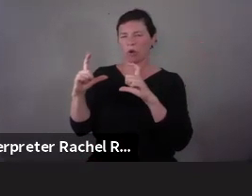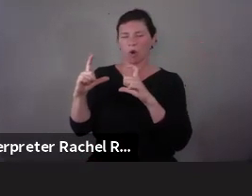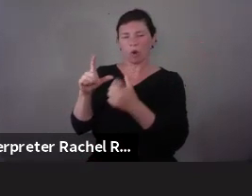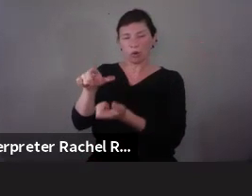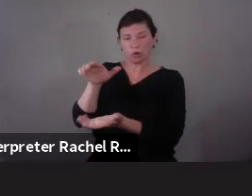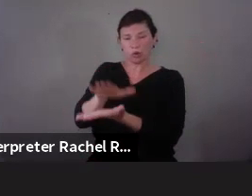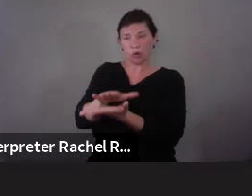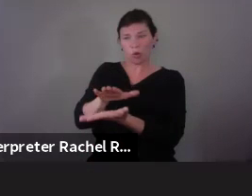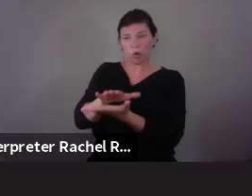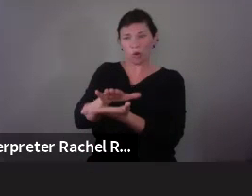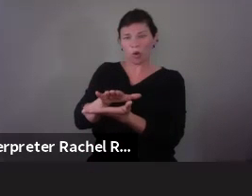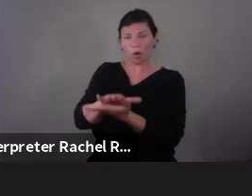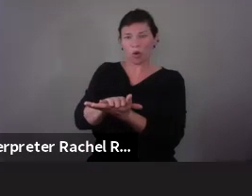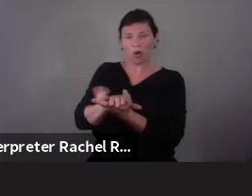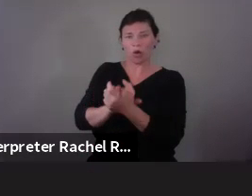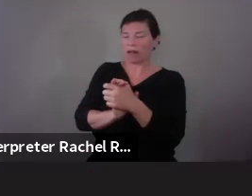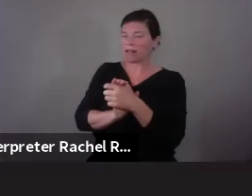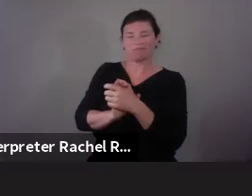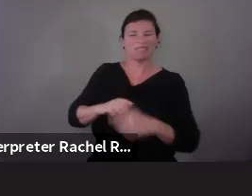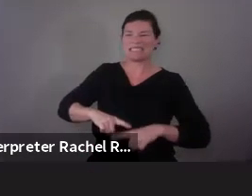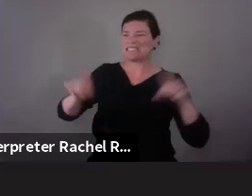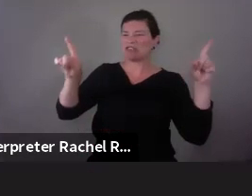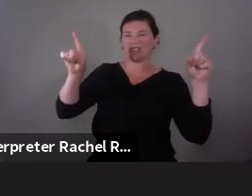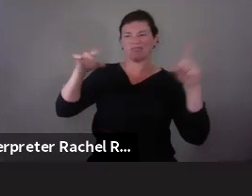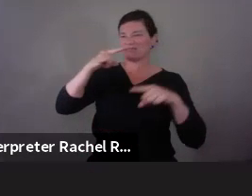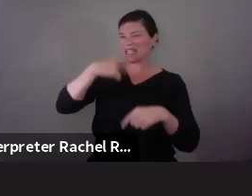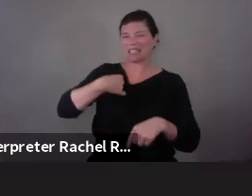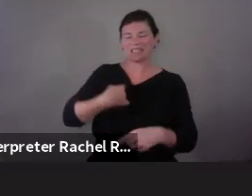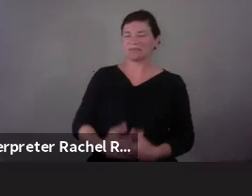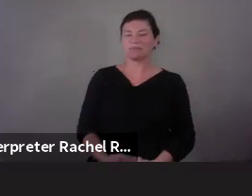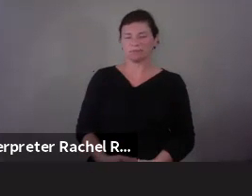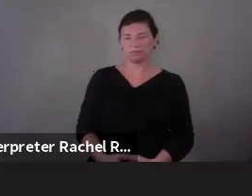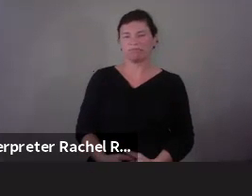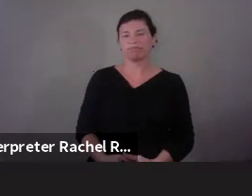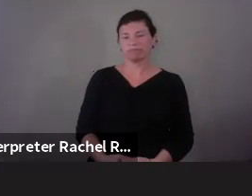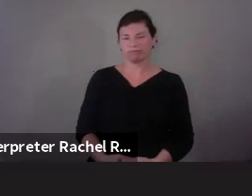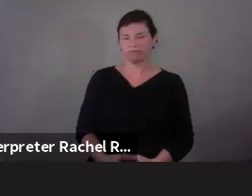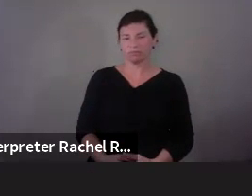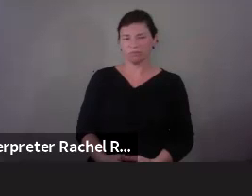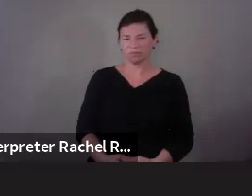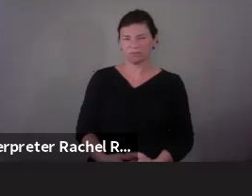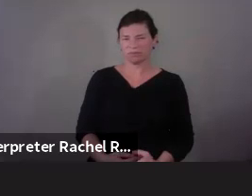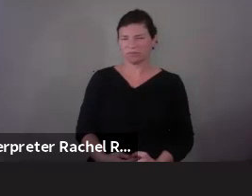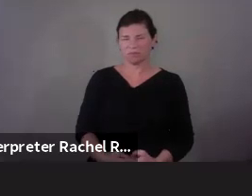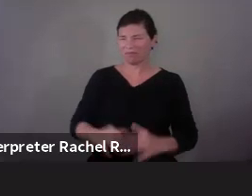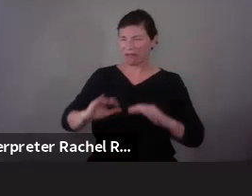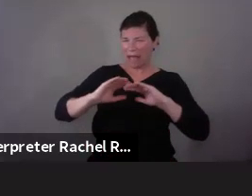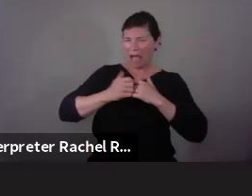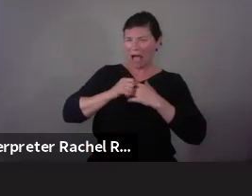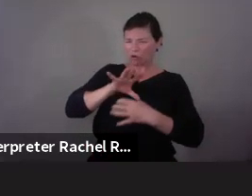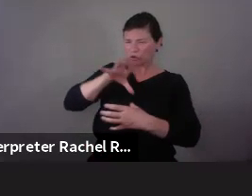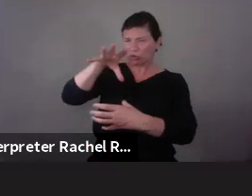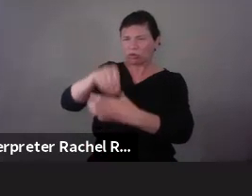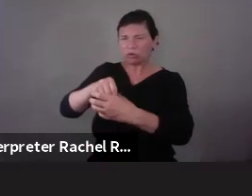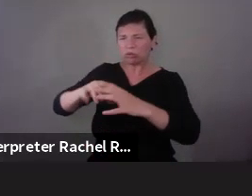really different child that I didn't know what I needed really